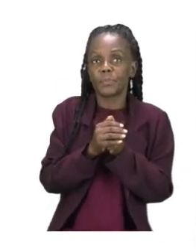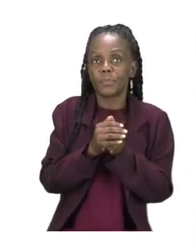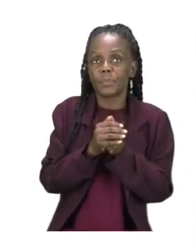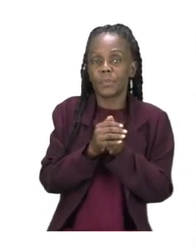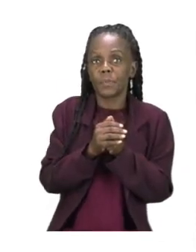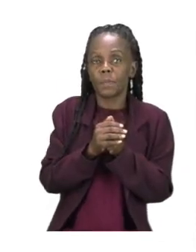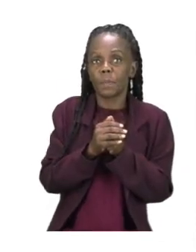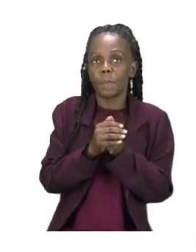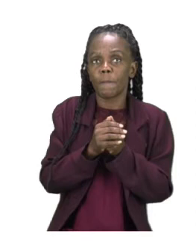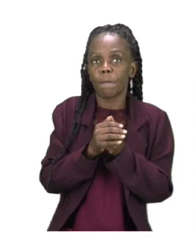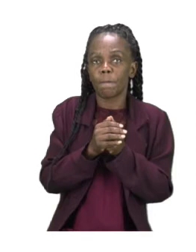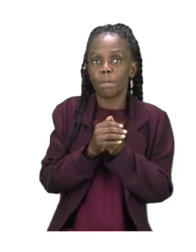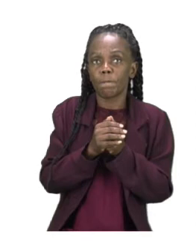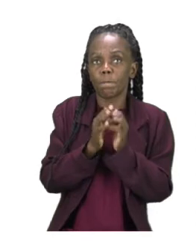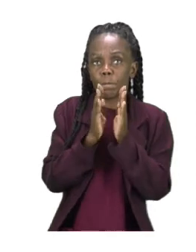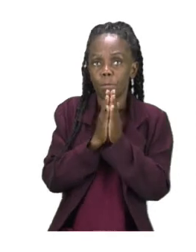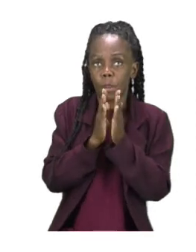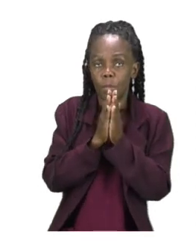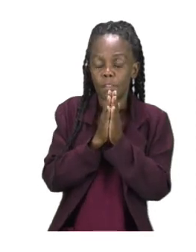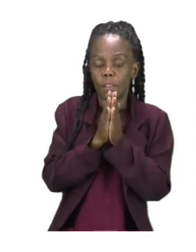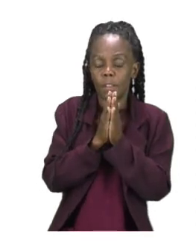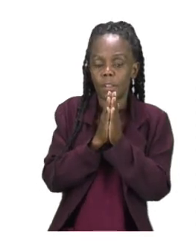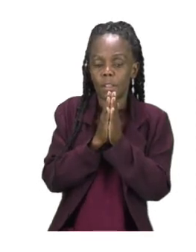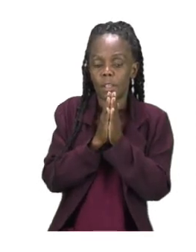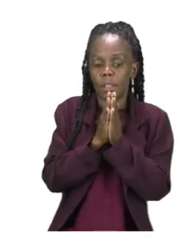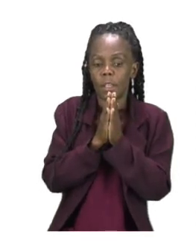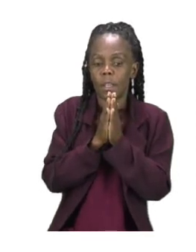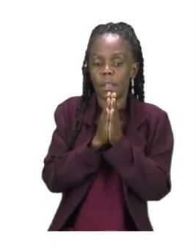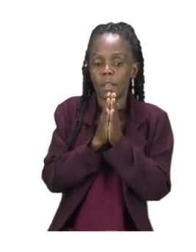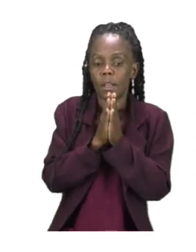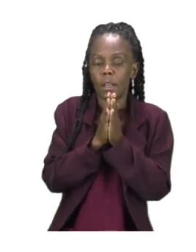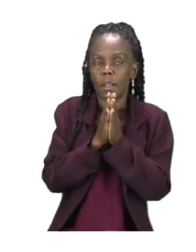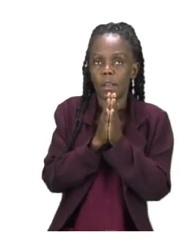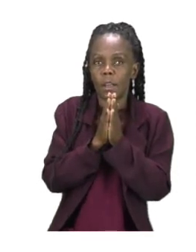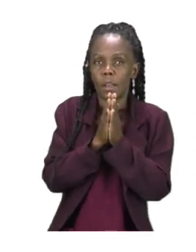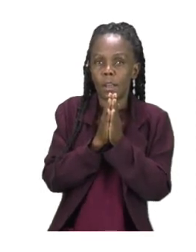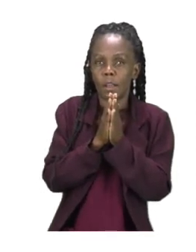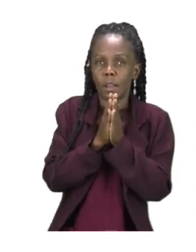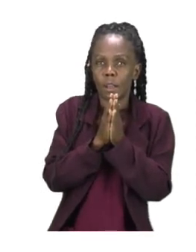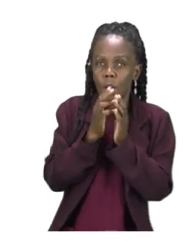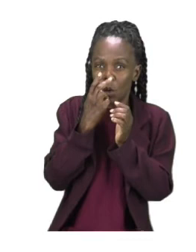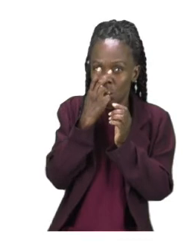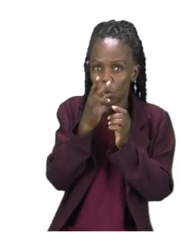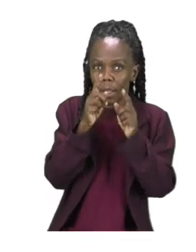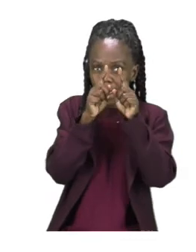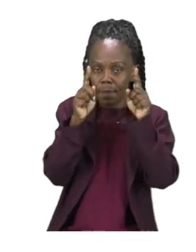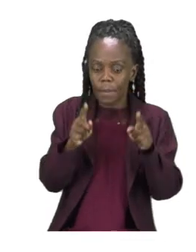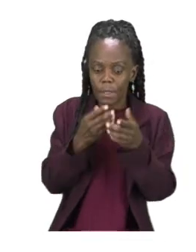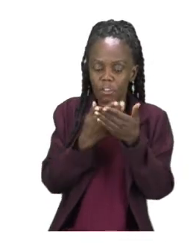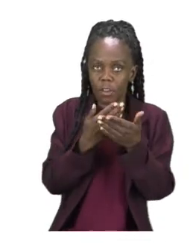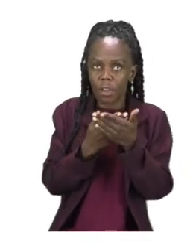story, please number the story in the way that we were retelling